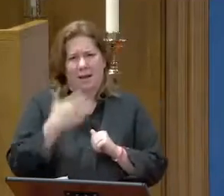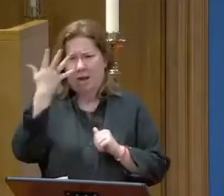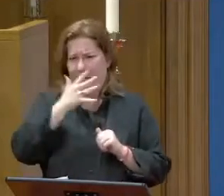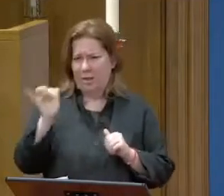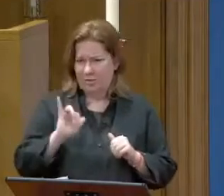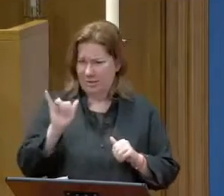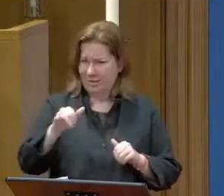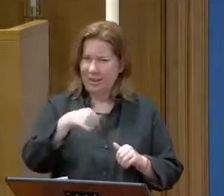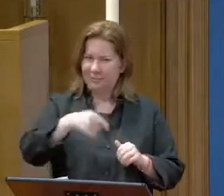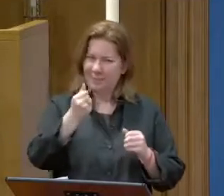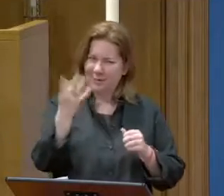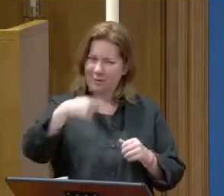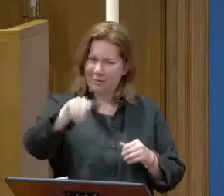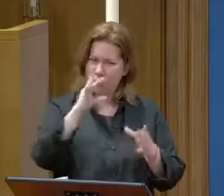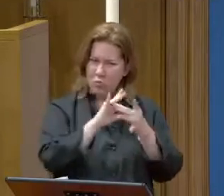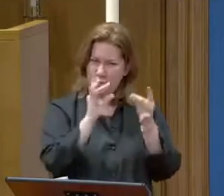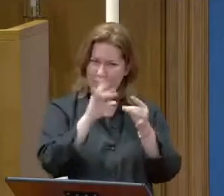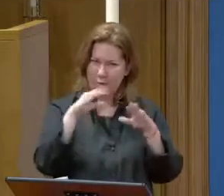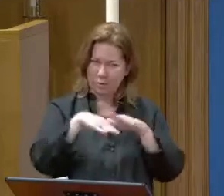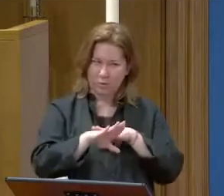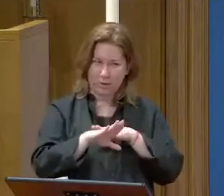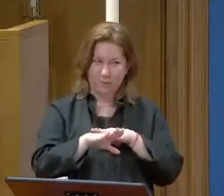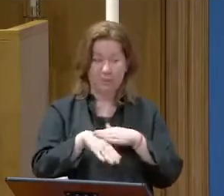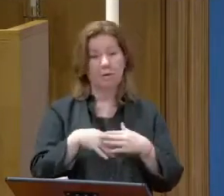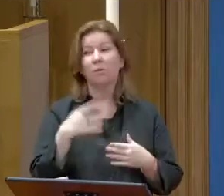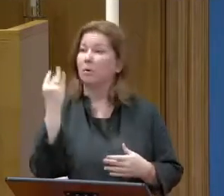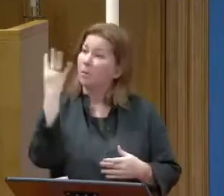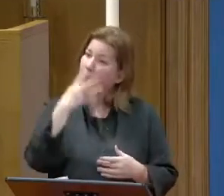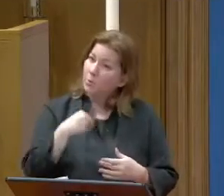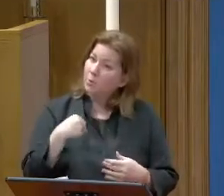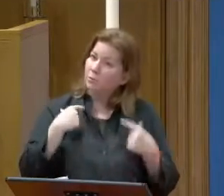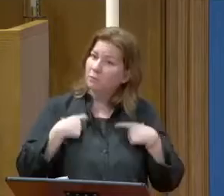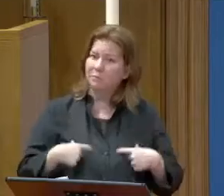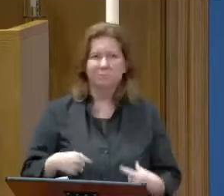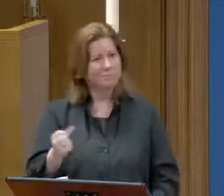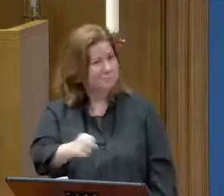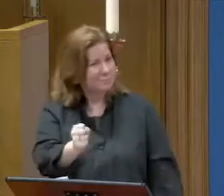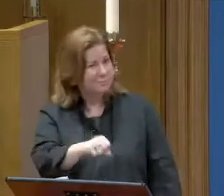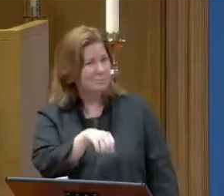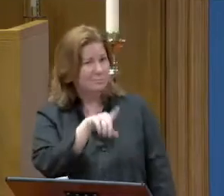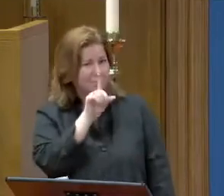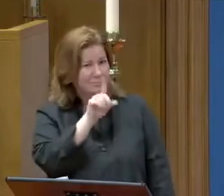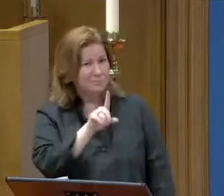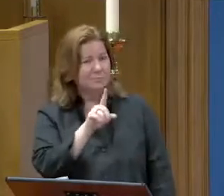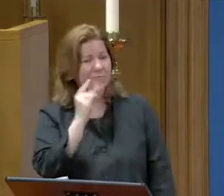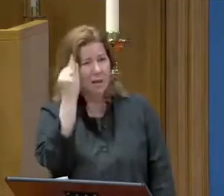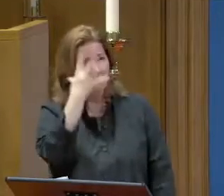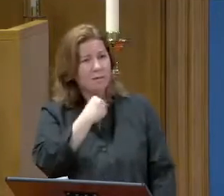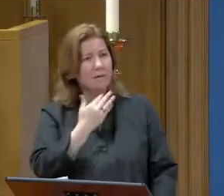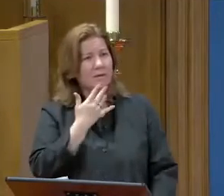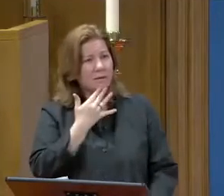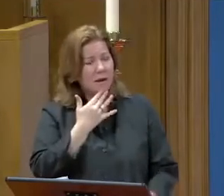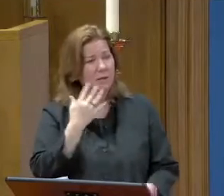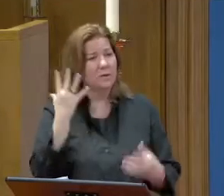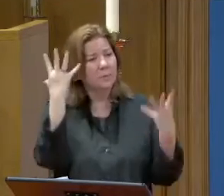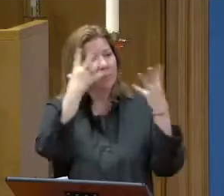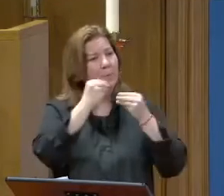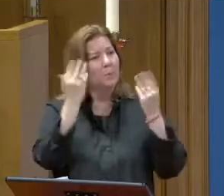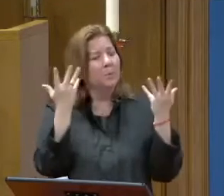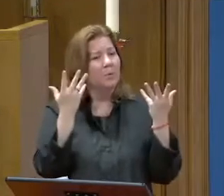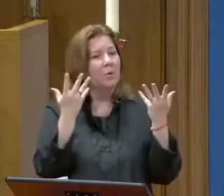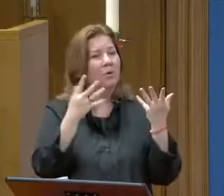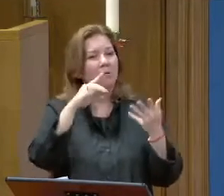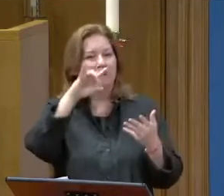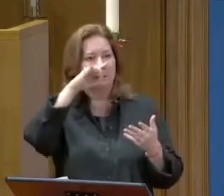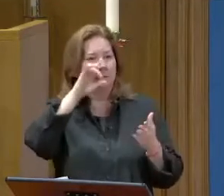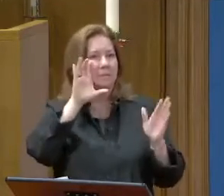several of you mentioned this morning as you came in, what a beautiful stole, and it is. Look at the lovely color. Look at the beautiful images of